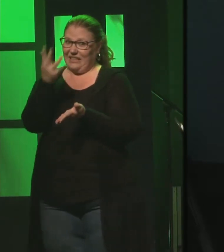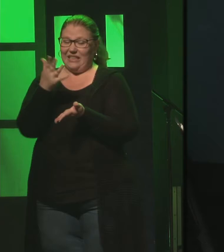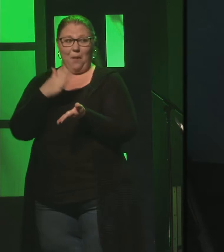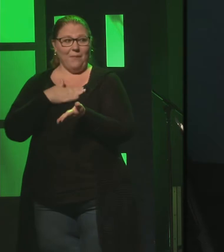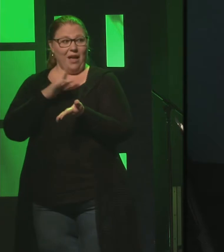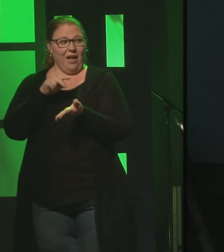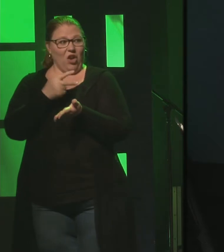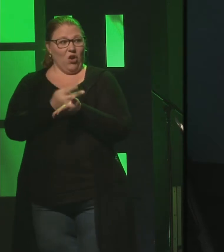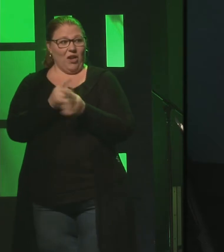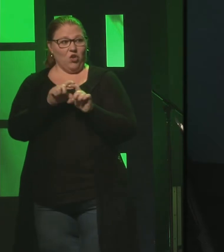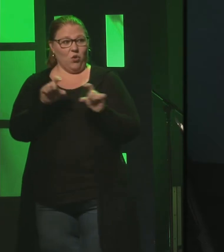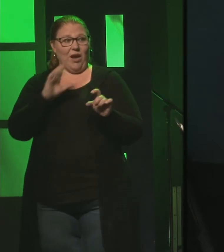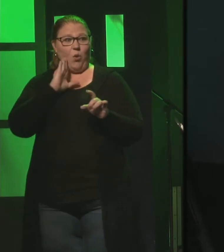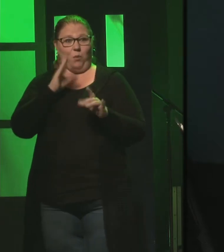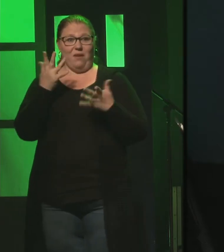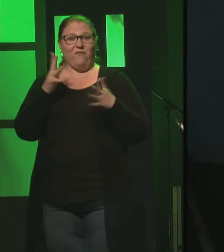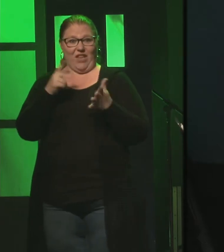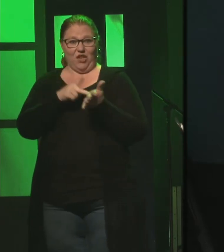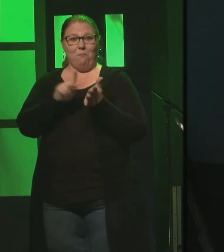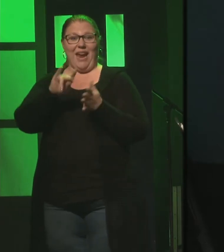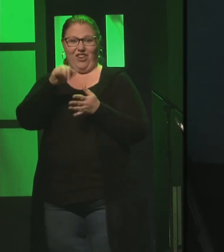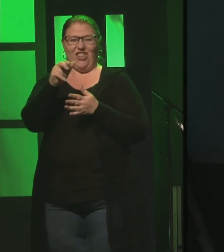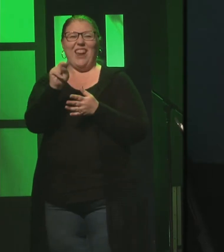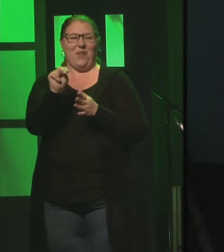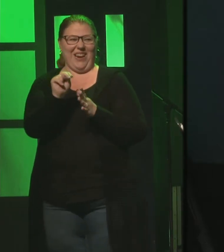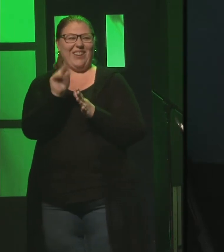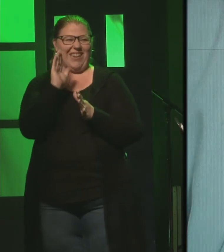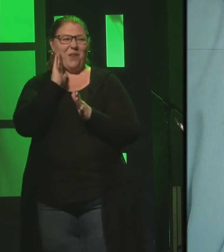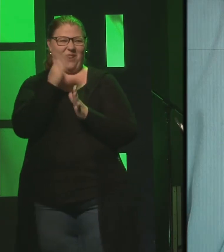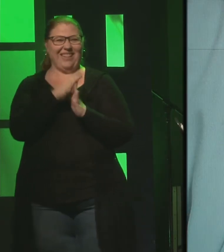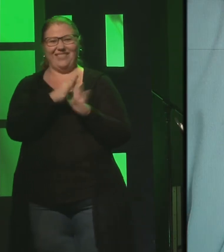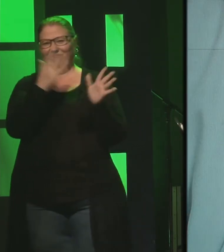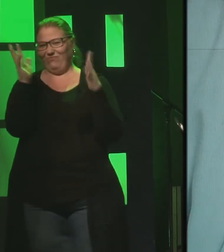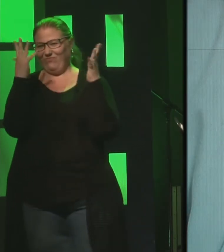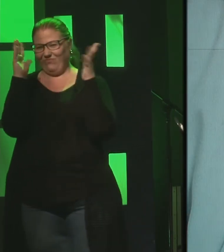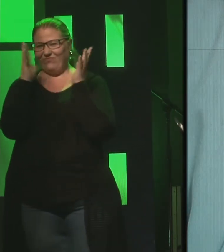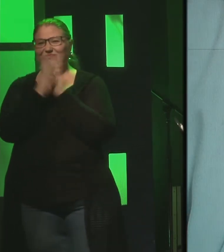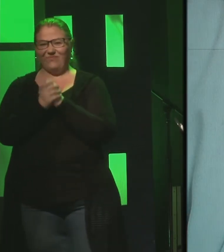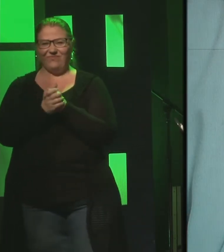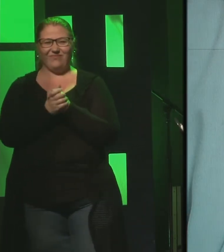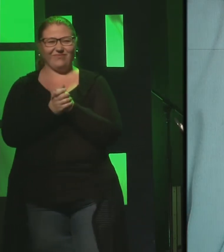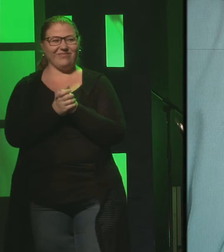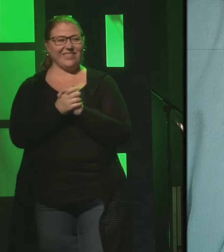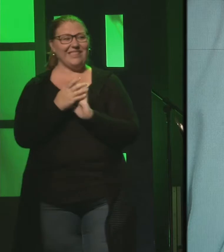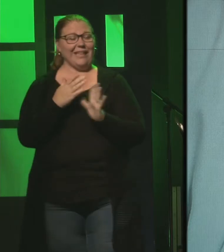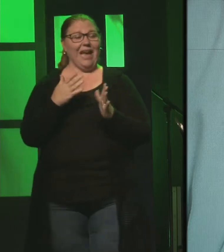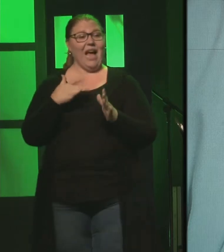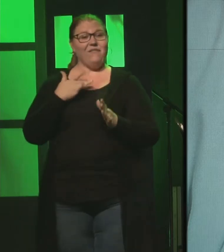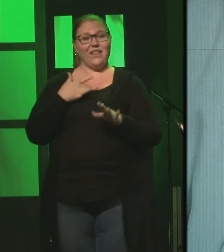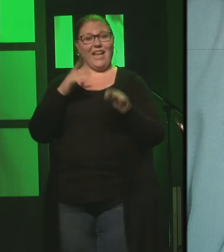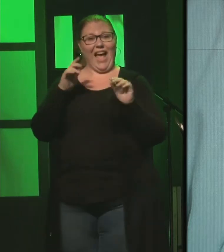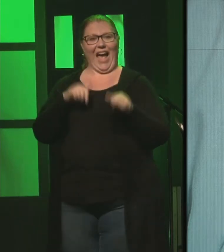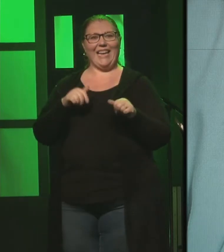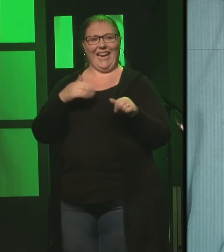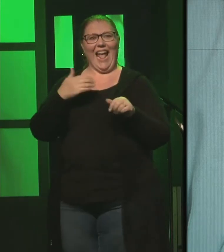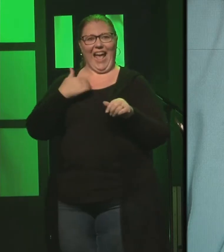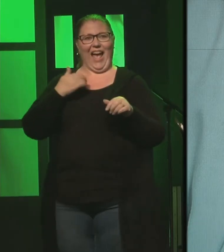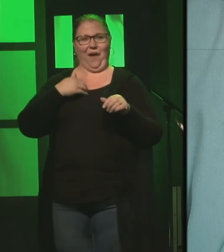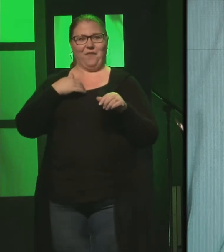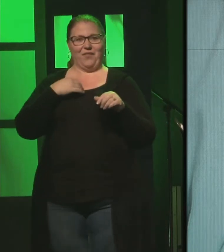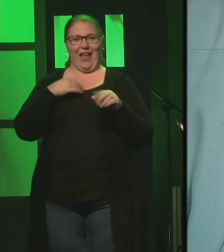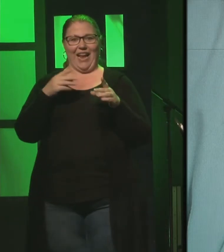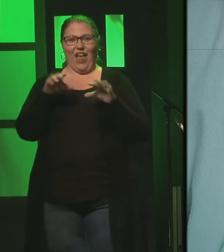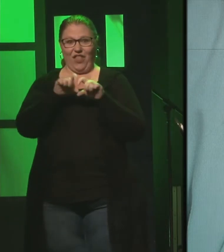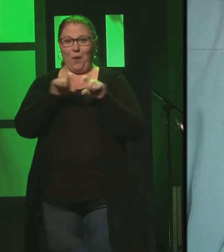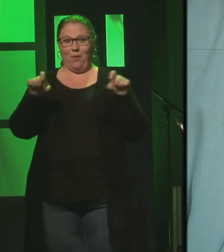graduate degree will be paid for this January. Yeah, thank you very much. I feel like I can actually hang the diploma on the wall then.